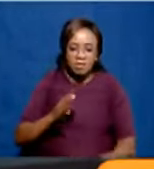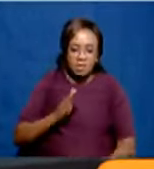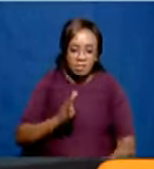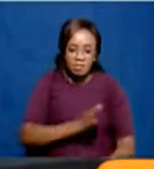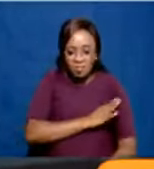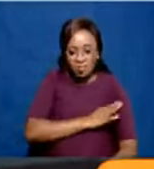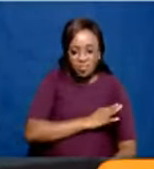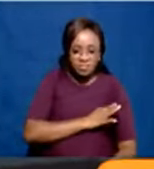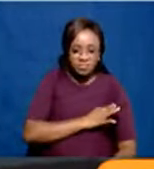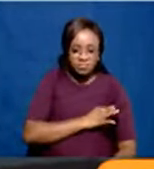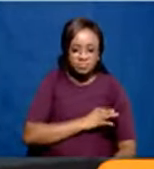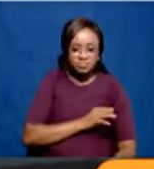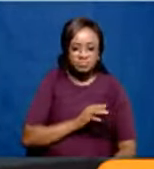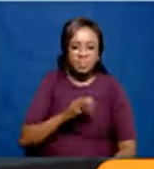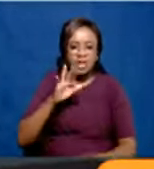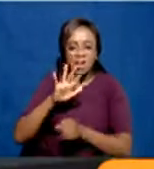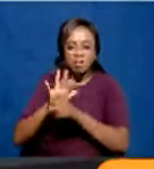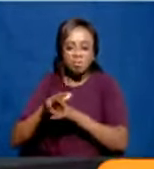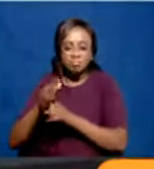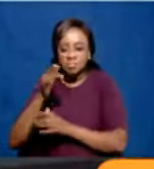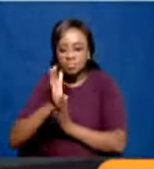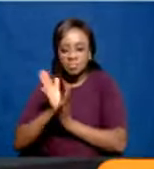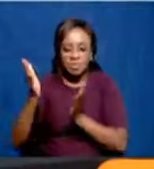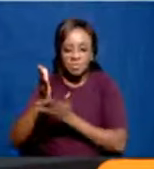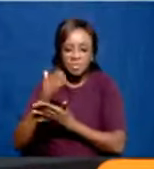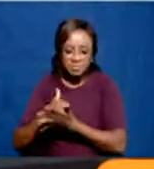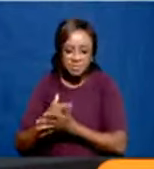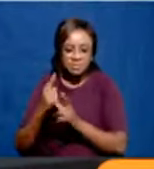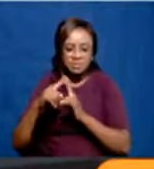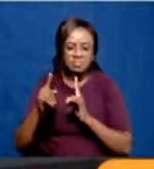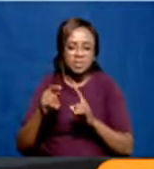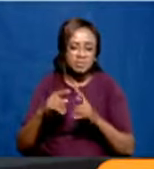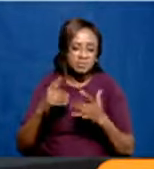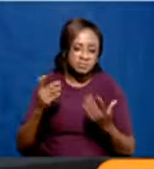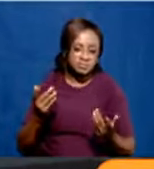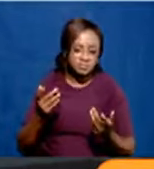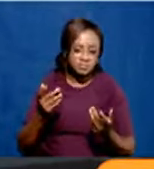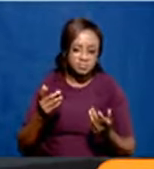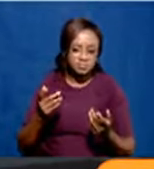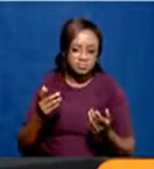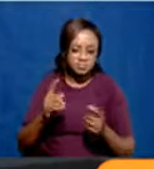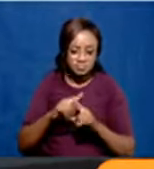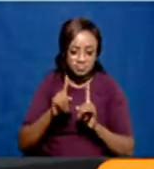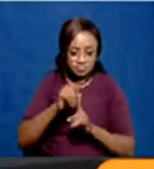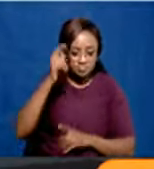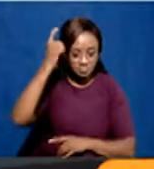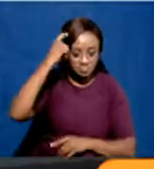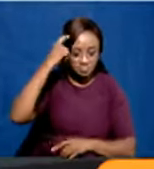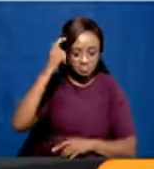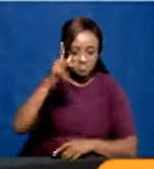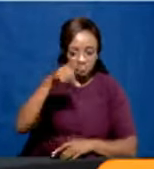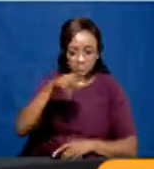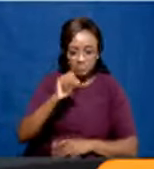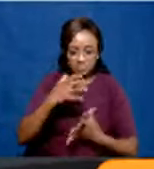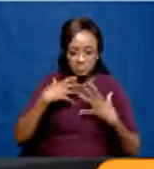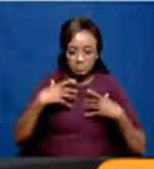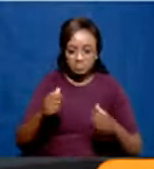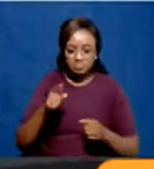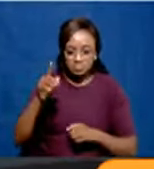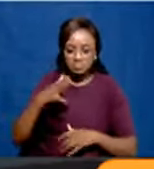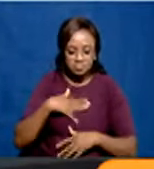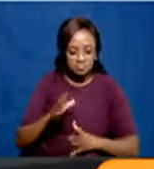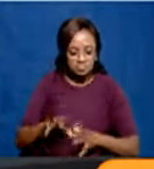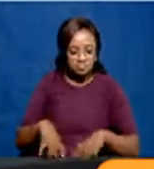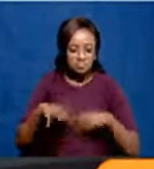heavily public sector that again the decisions will be swayed by the government. And you must remember again, people like the PS Health is actually the boss in our line